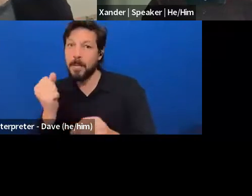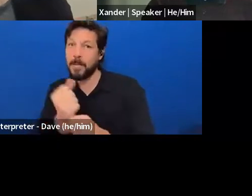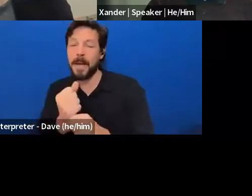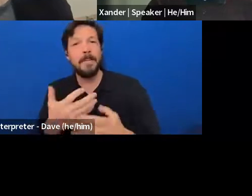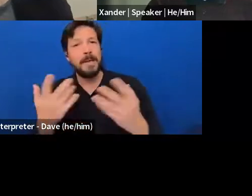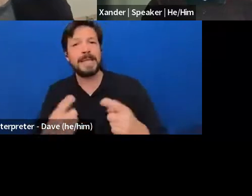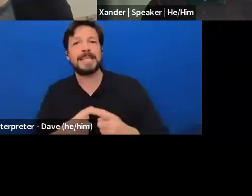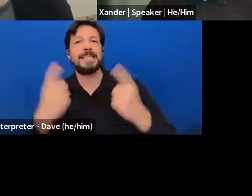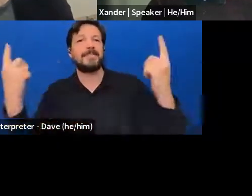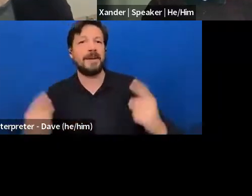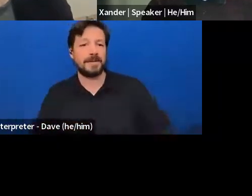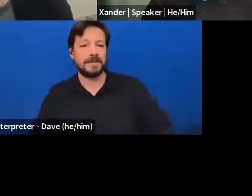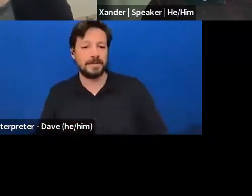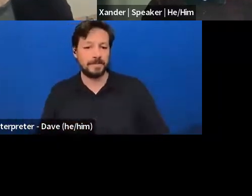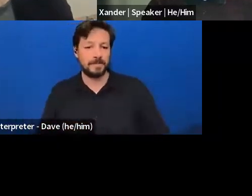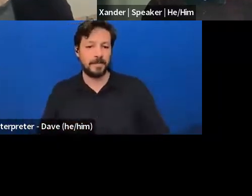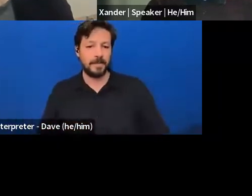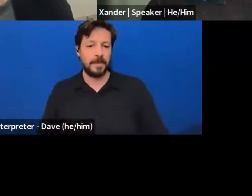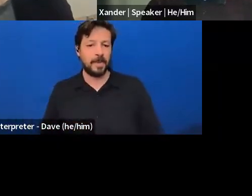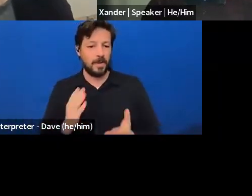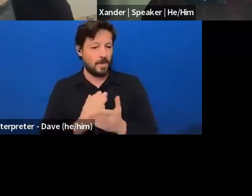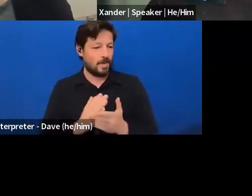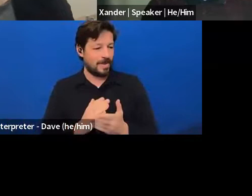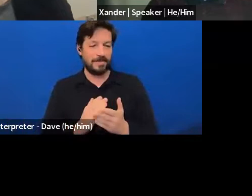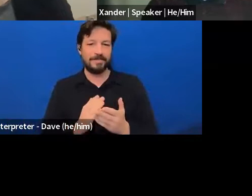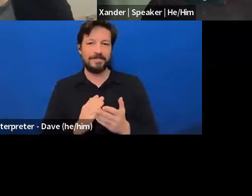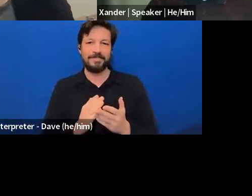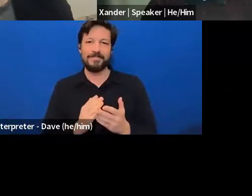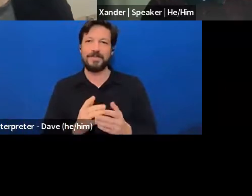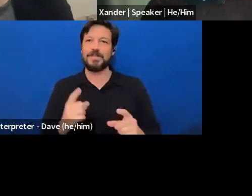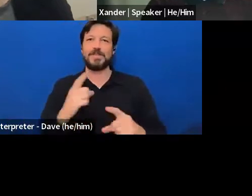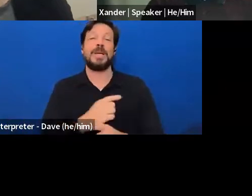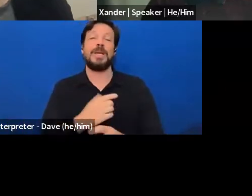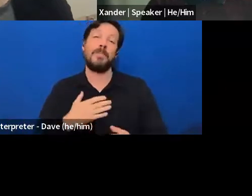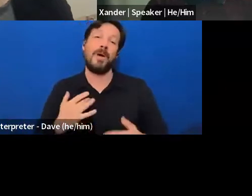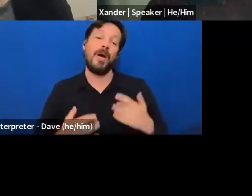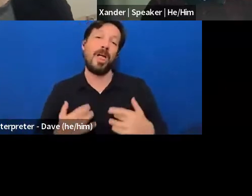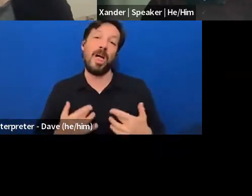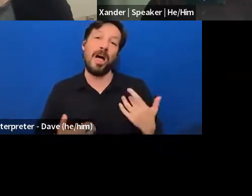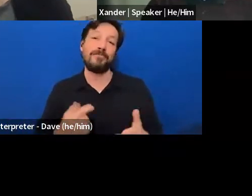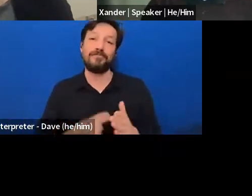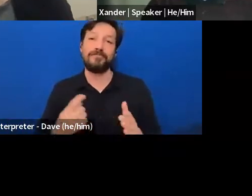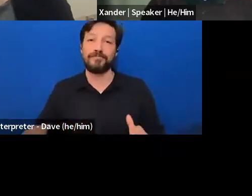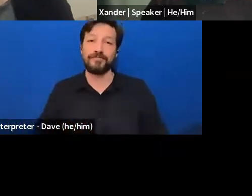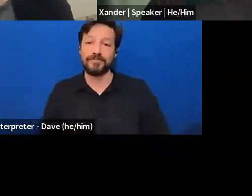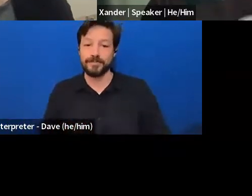included have kind of changed the how my life has turned out.